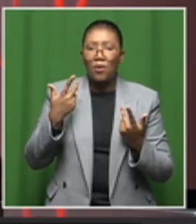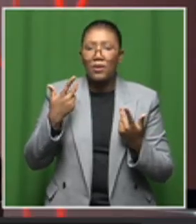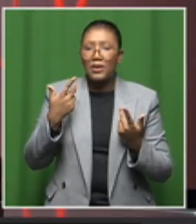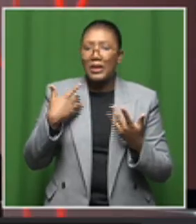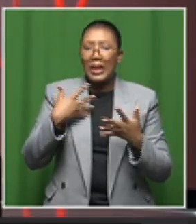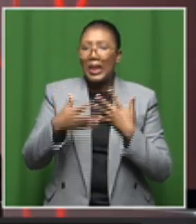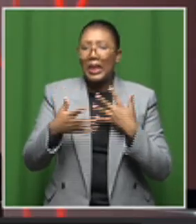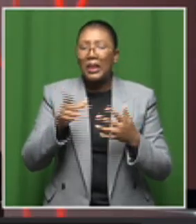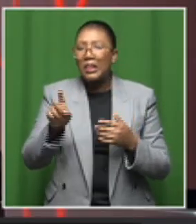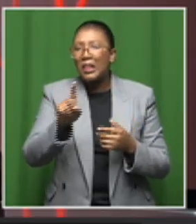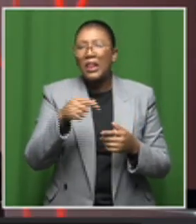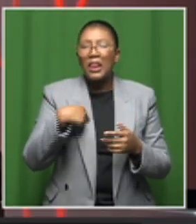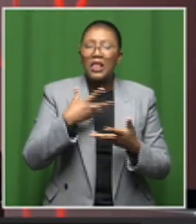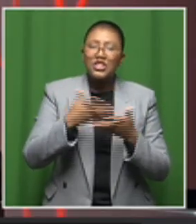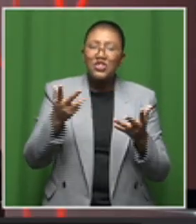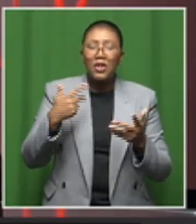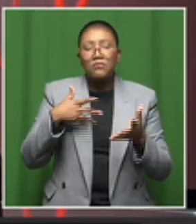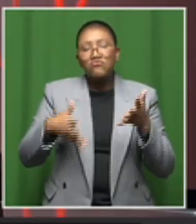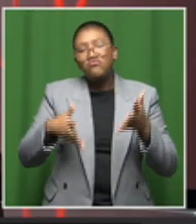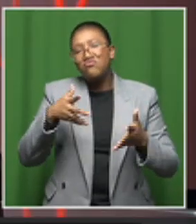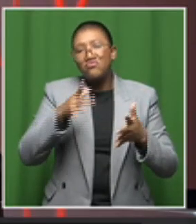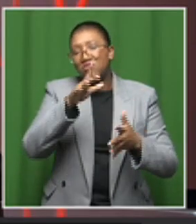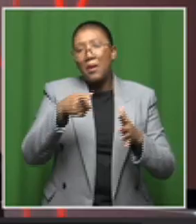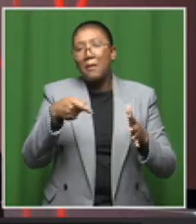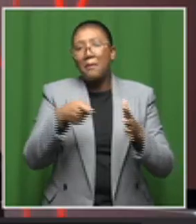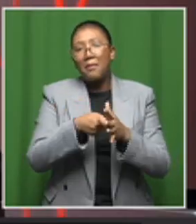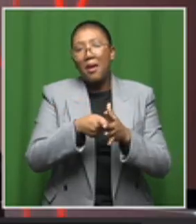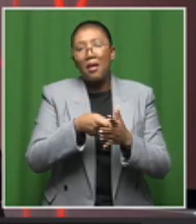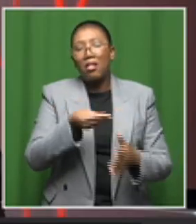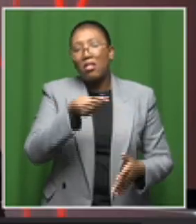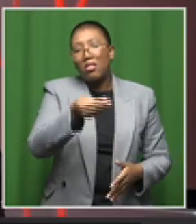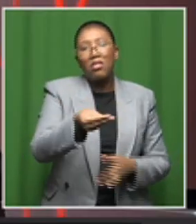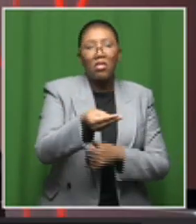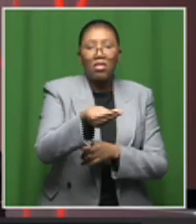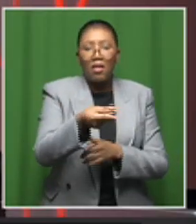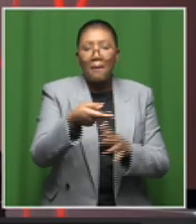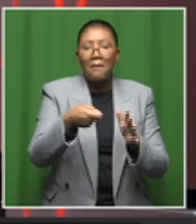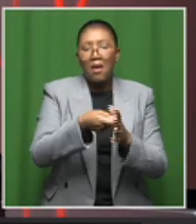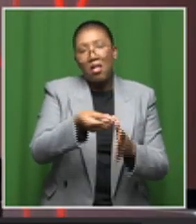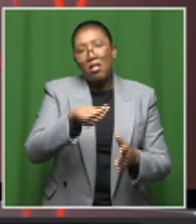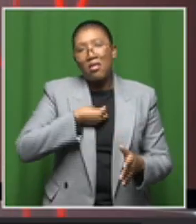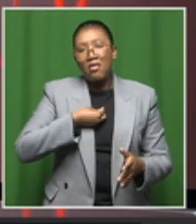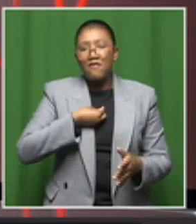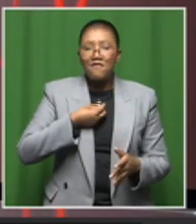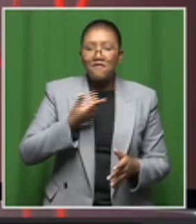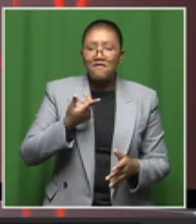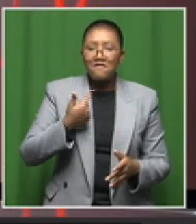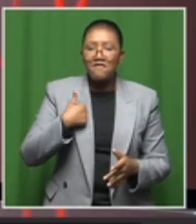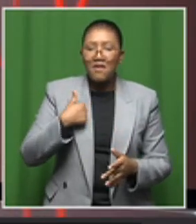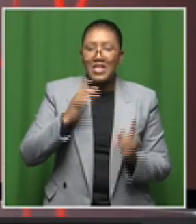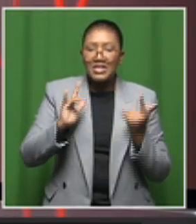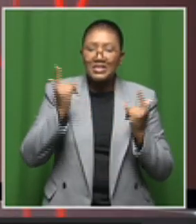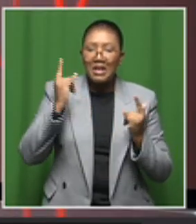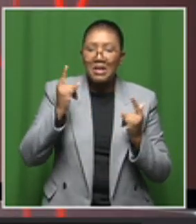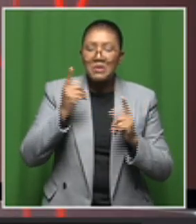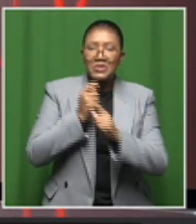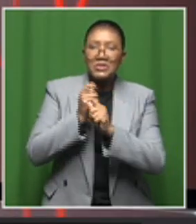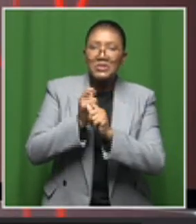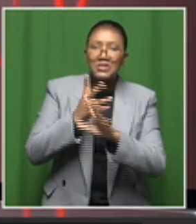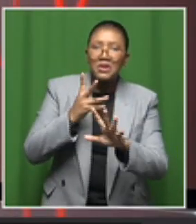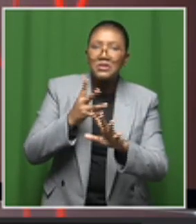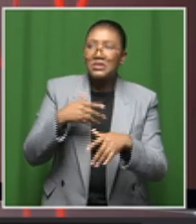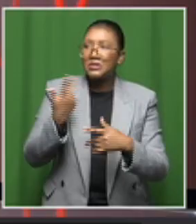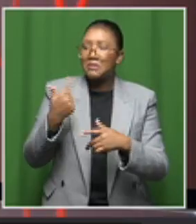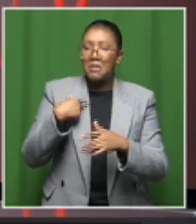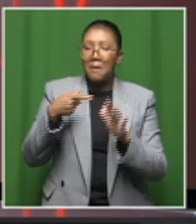else and actually buy that. So that's something that we need to be very, very aware of, is that these over-the-counter medicines can be